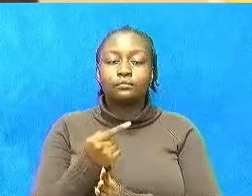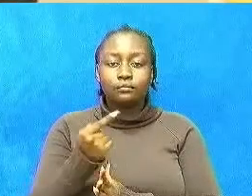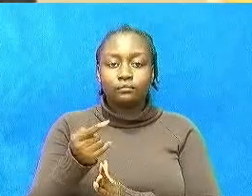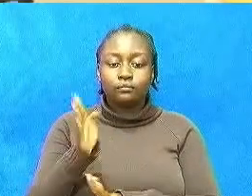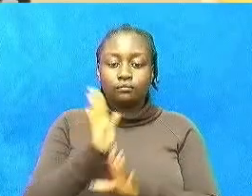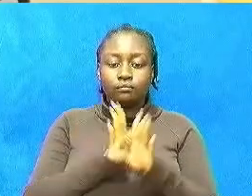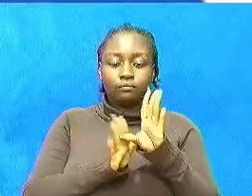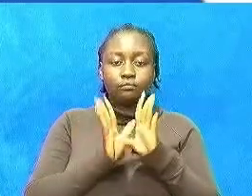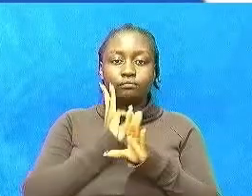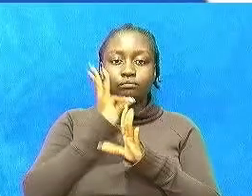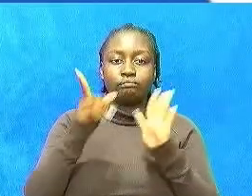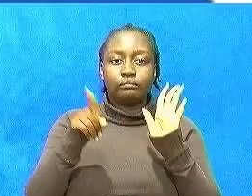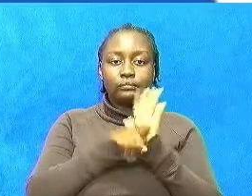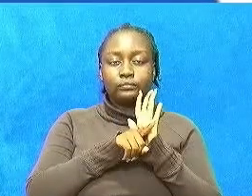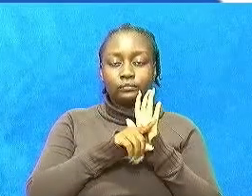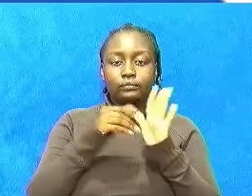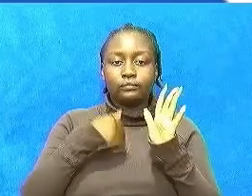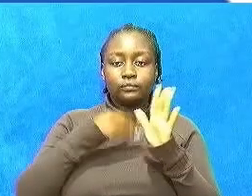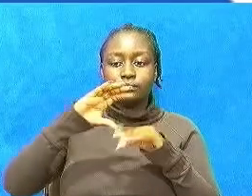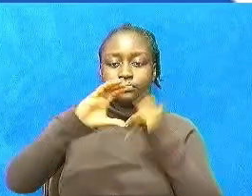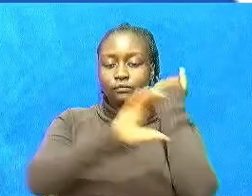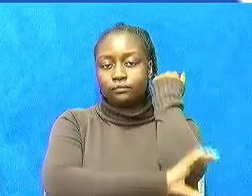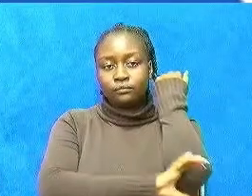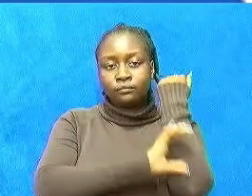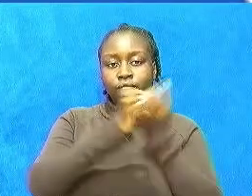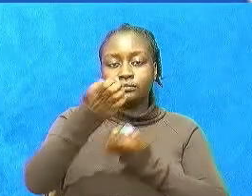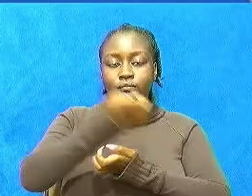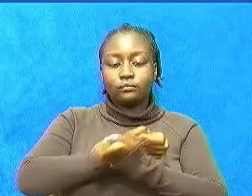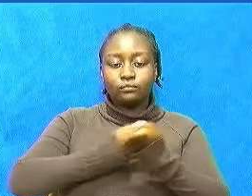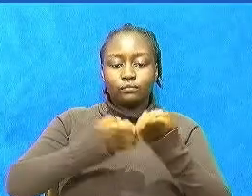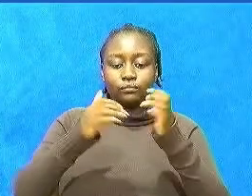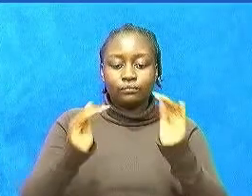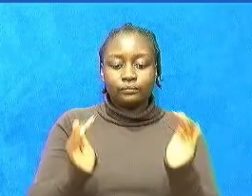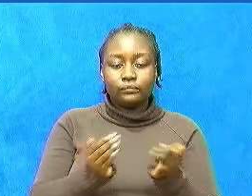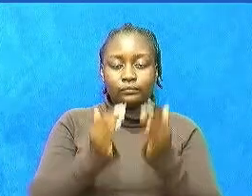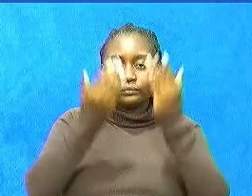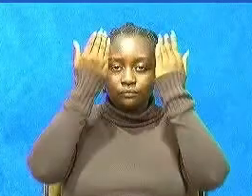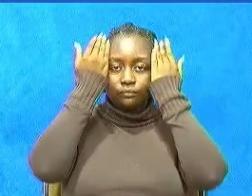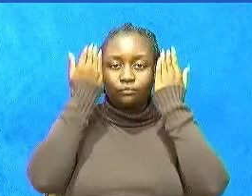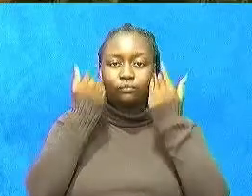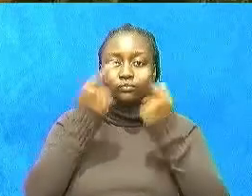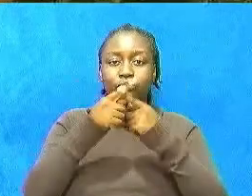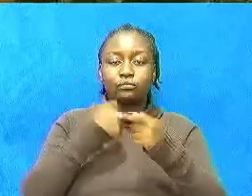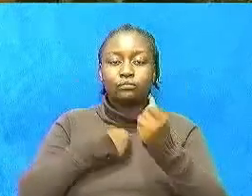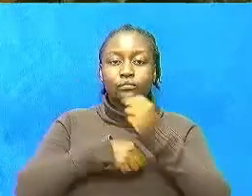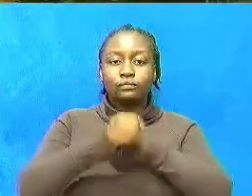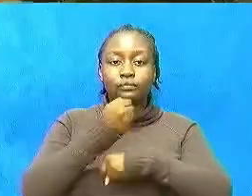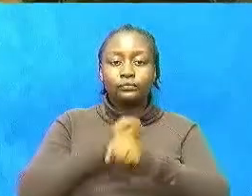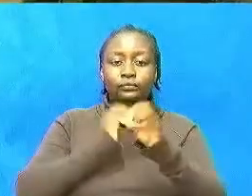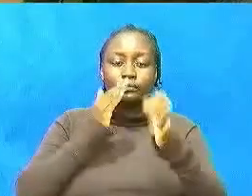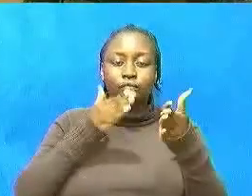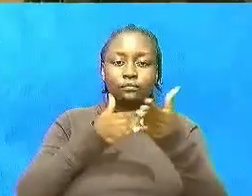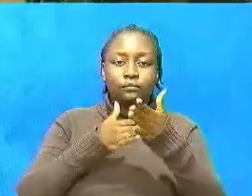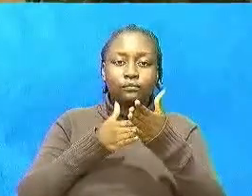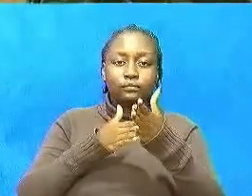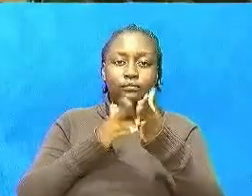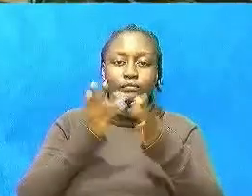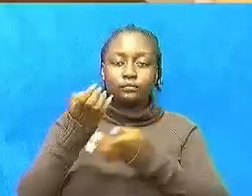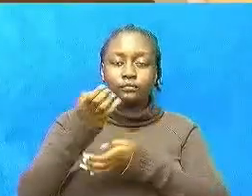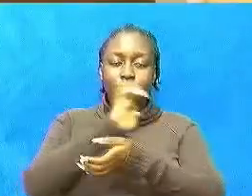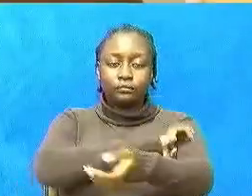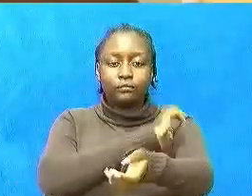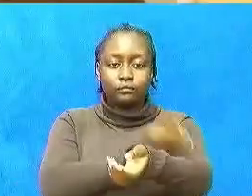Act will negatively impact the country's economy, while urging the court to take action against Energy and Petroleum Regulatory Authority